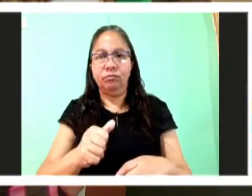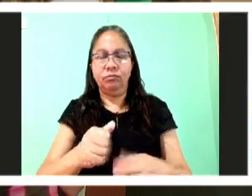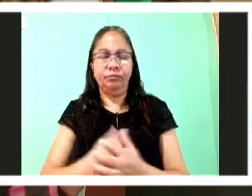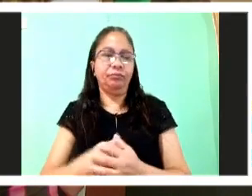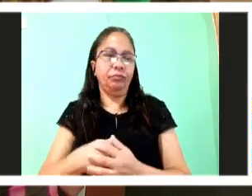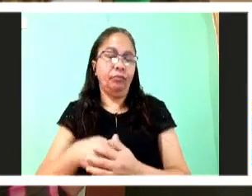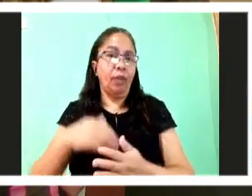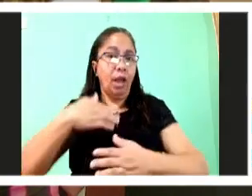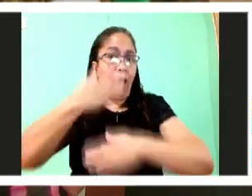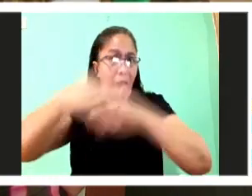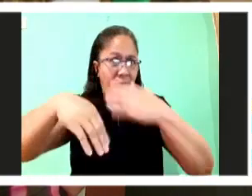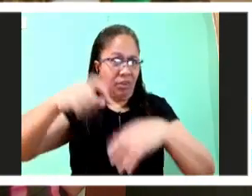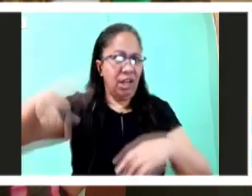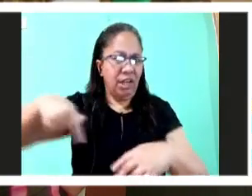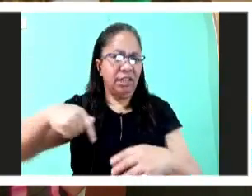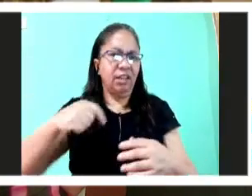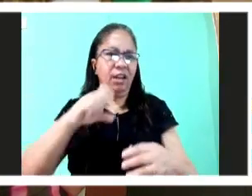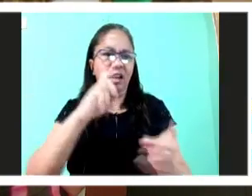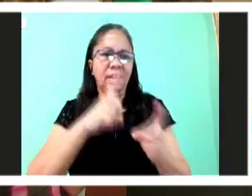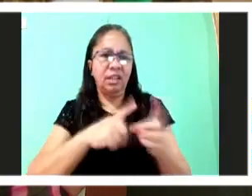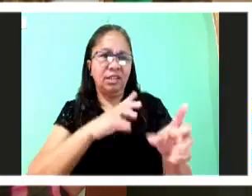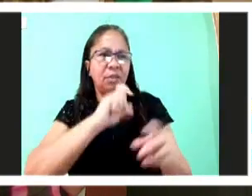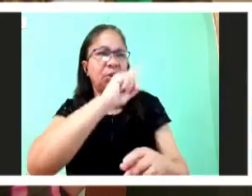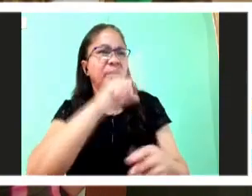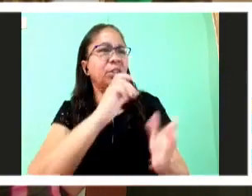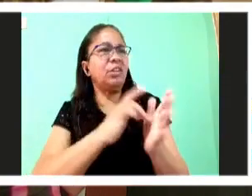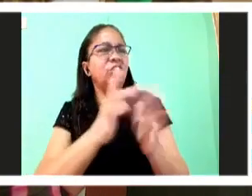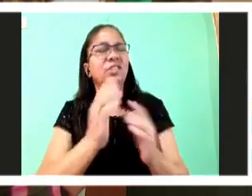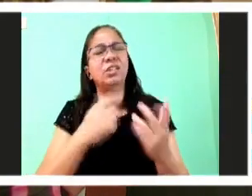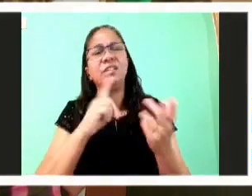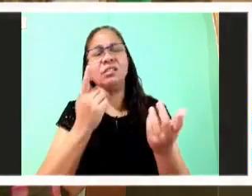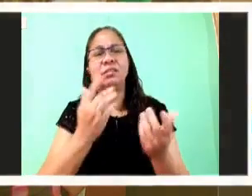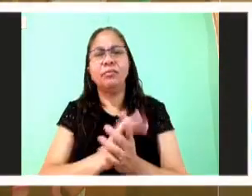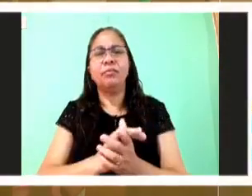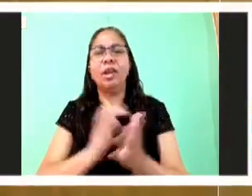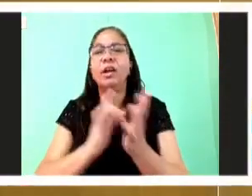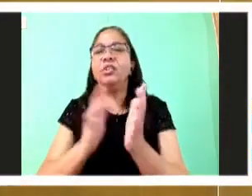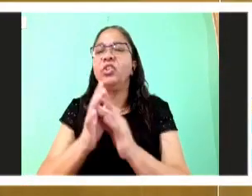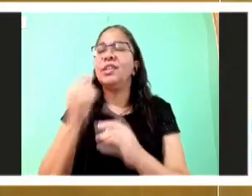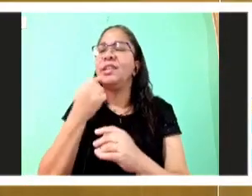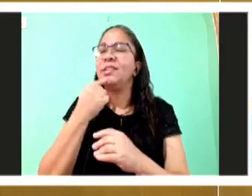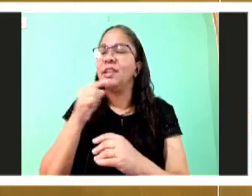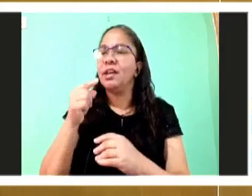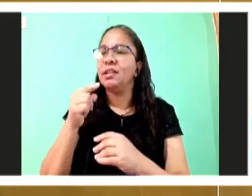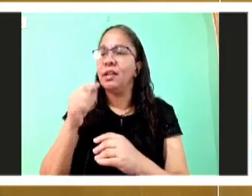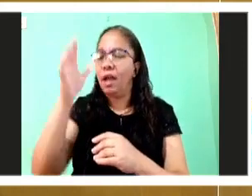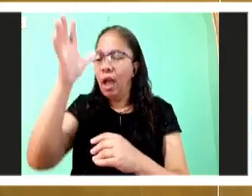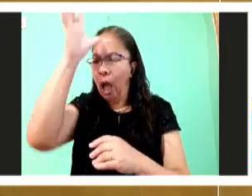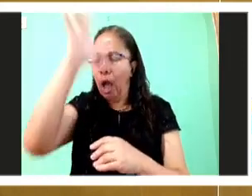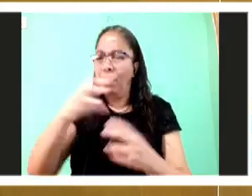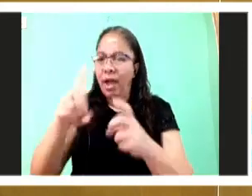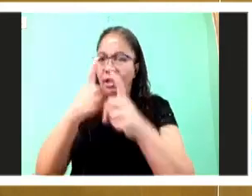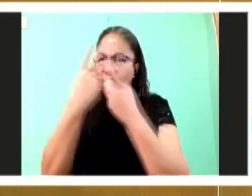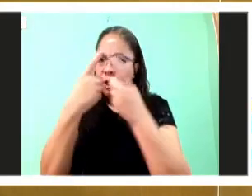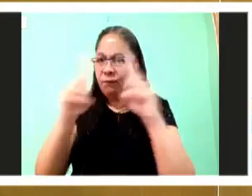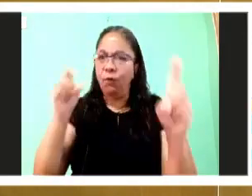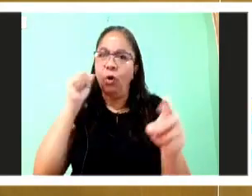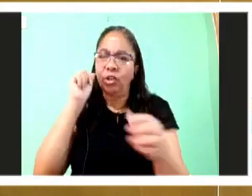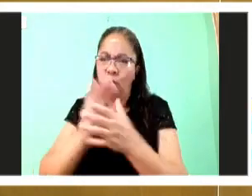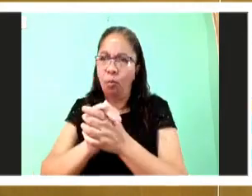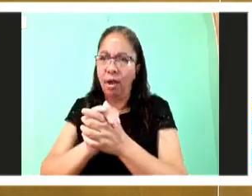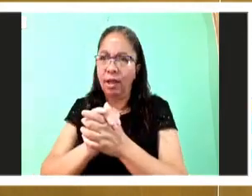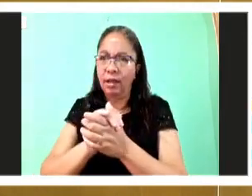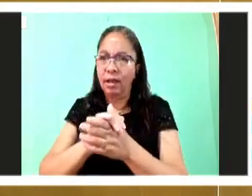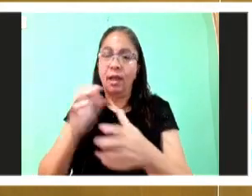disciples questioned him again about this. And he said to them, "The man who divorces his wife and marries another